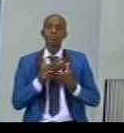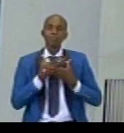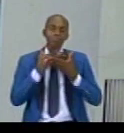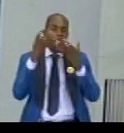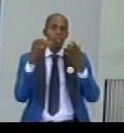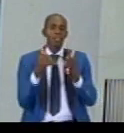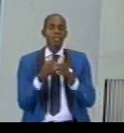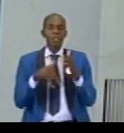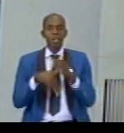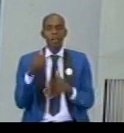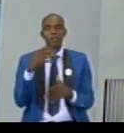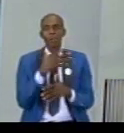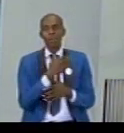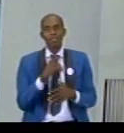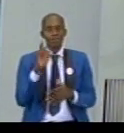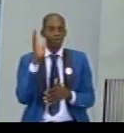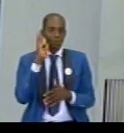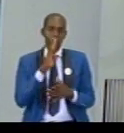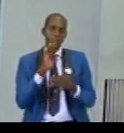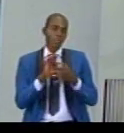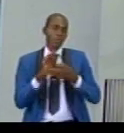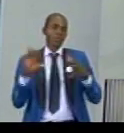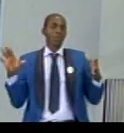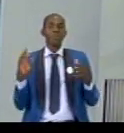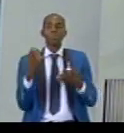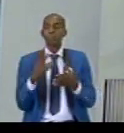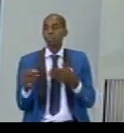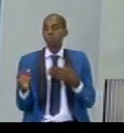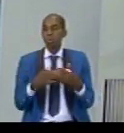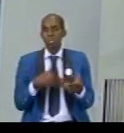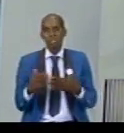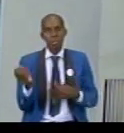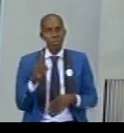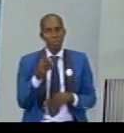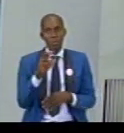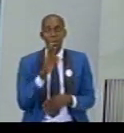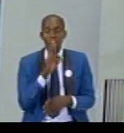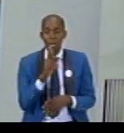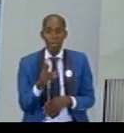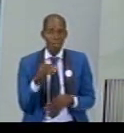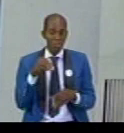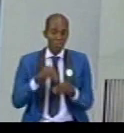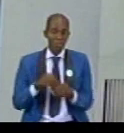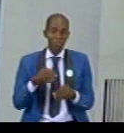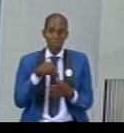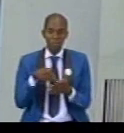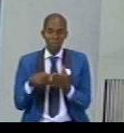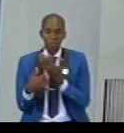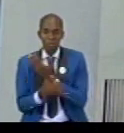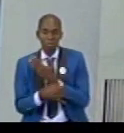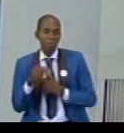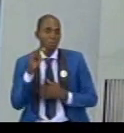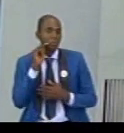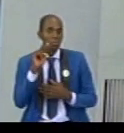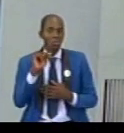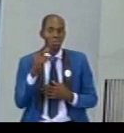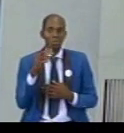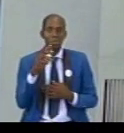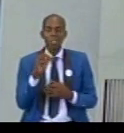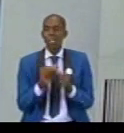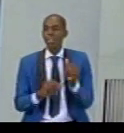in Africa, anywhere in Nigeria, any city, any town where you gather together, the miracle of God is there already. Check